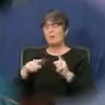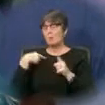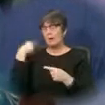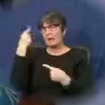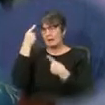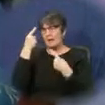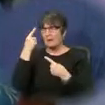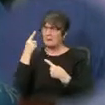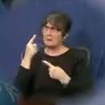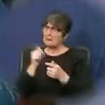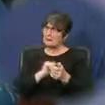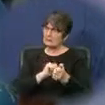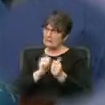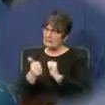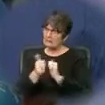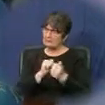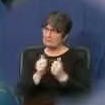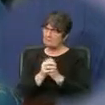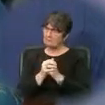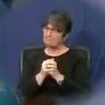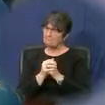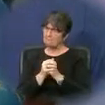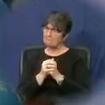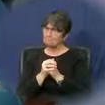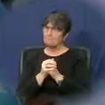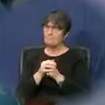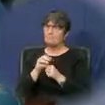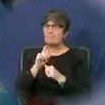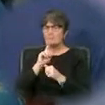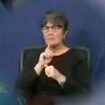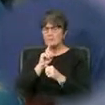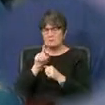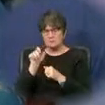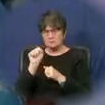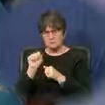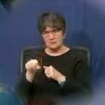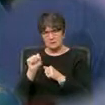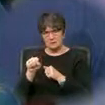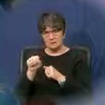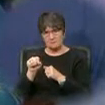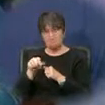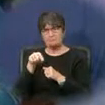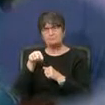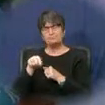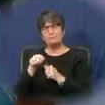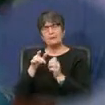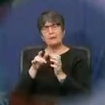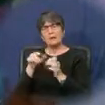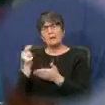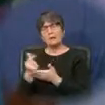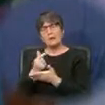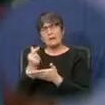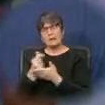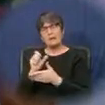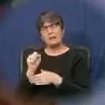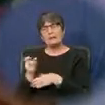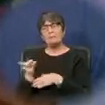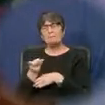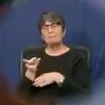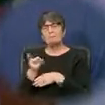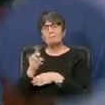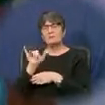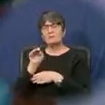that competition, there is a definite competitive spirit that we hear in this morning's gospel when we